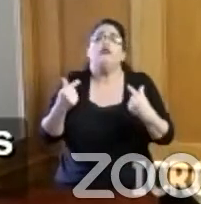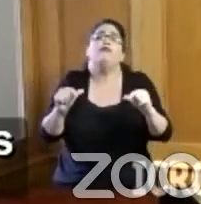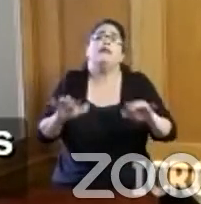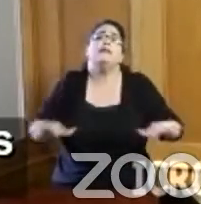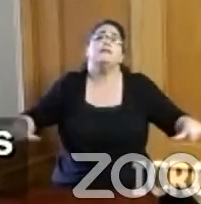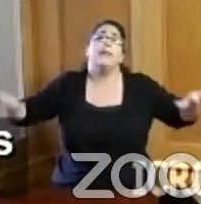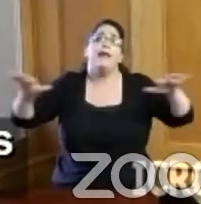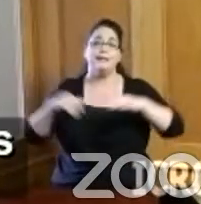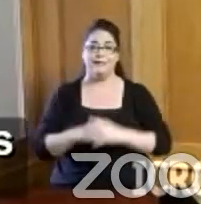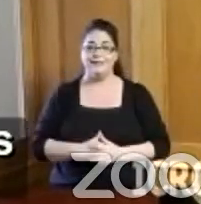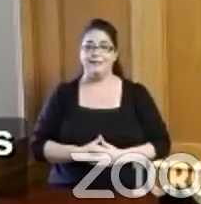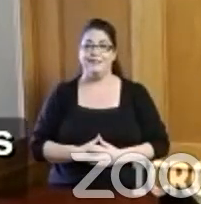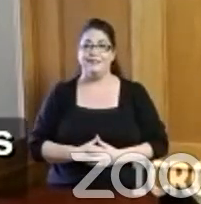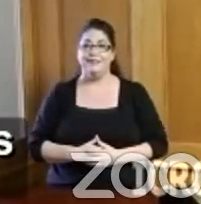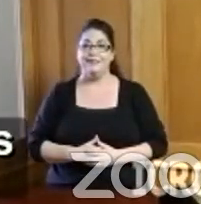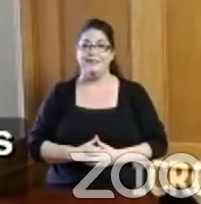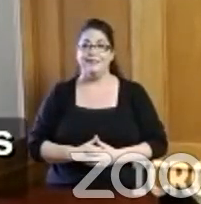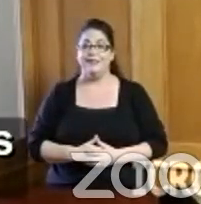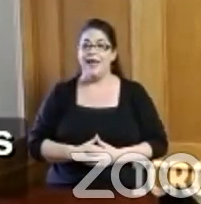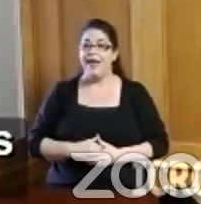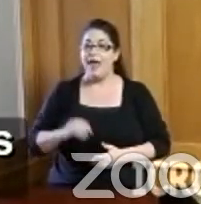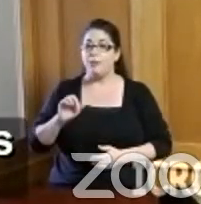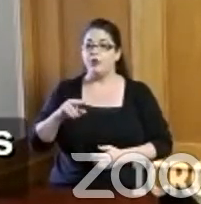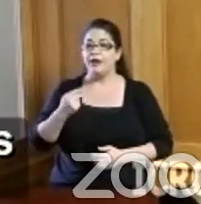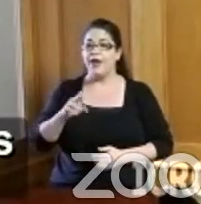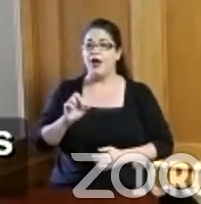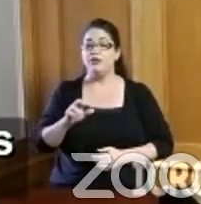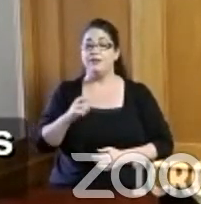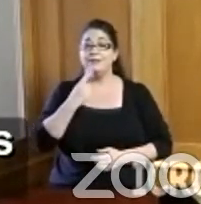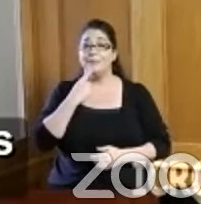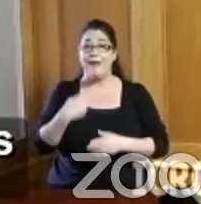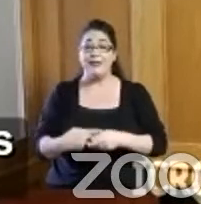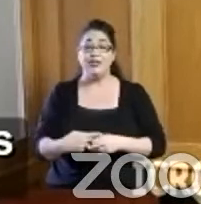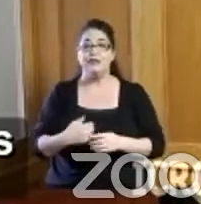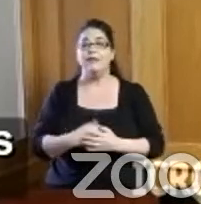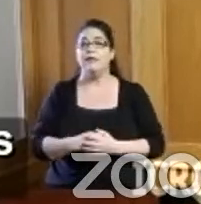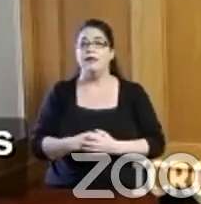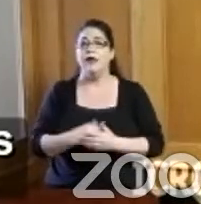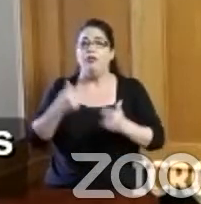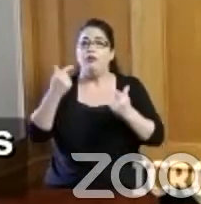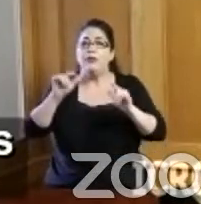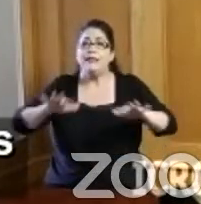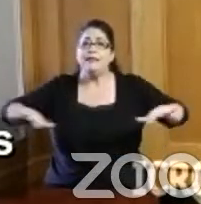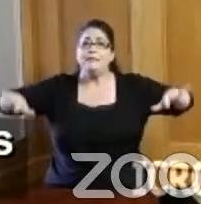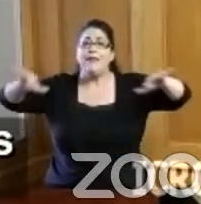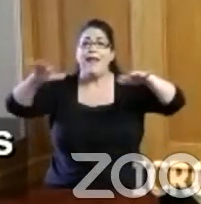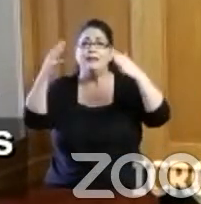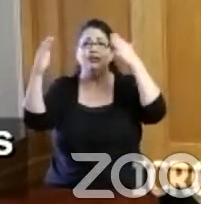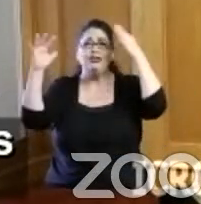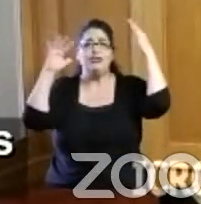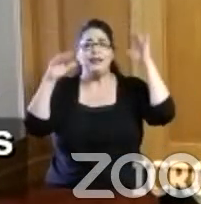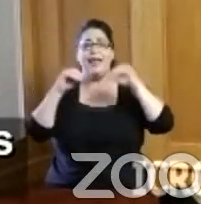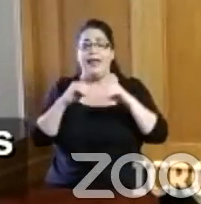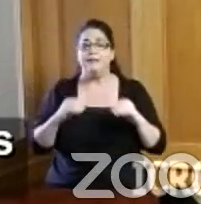As Administrator Birkenhauer mentioned, the amount of green space in this project is unlike any other that we've